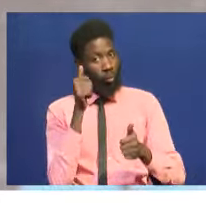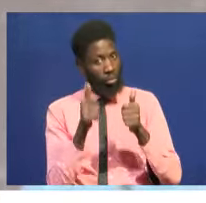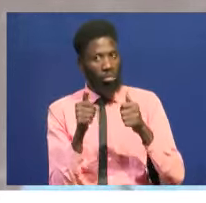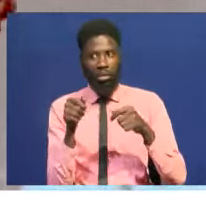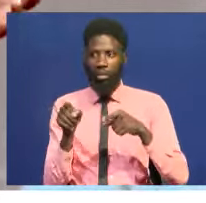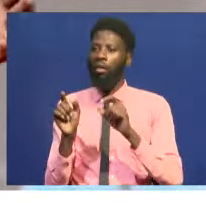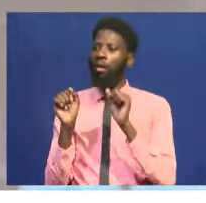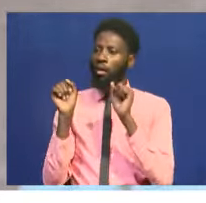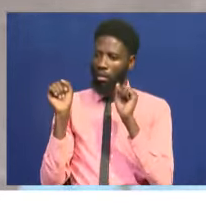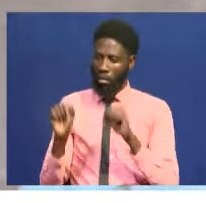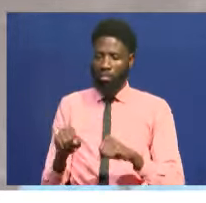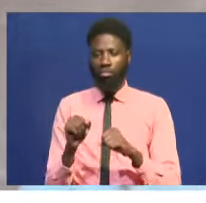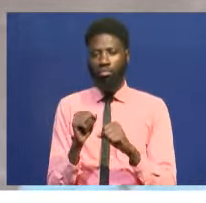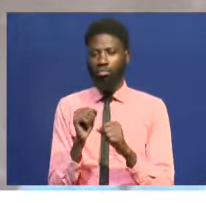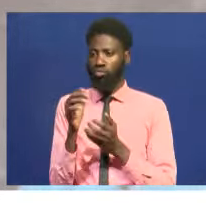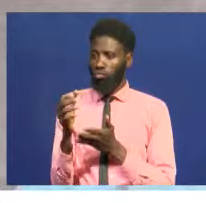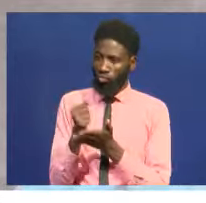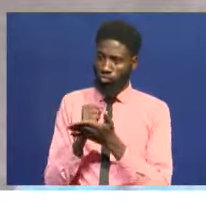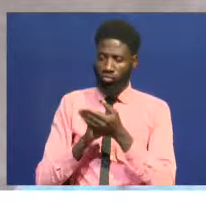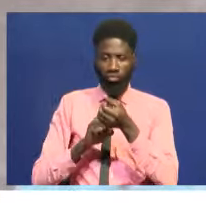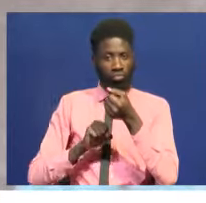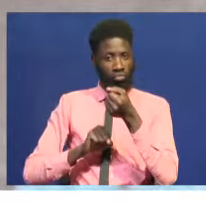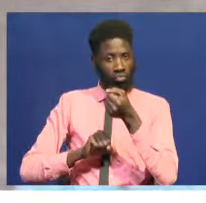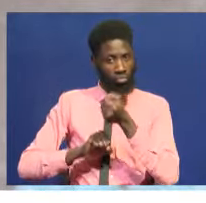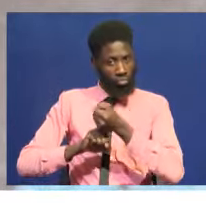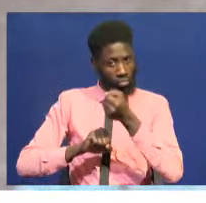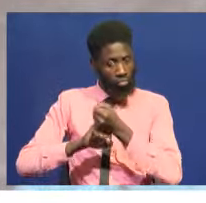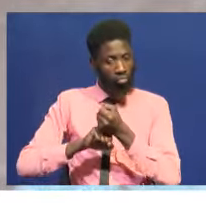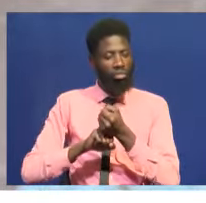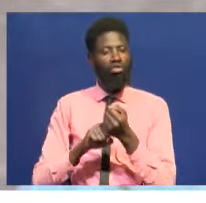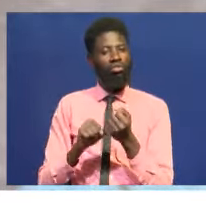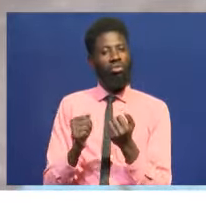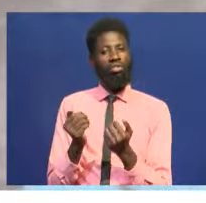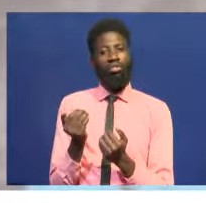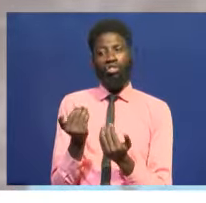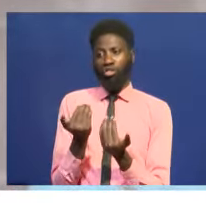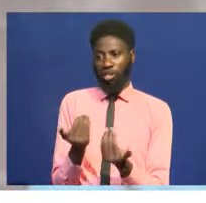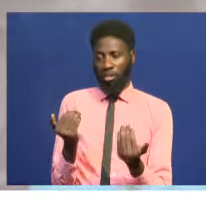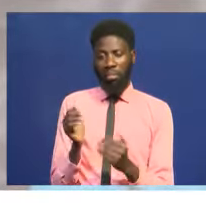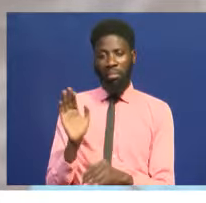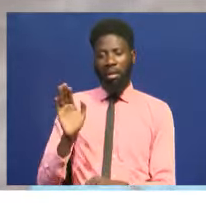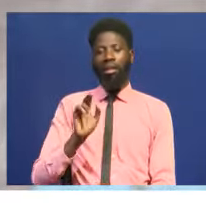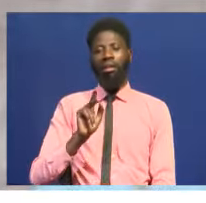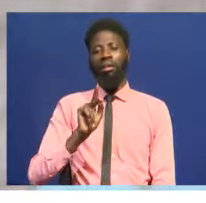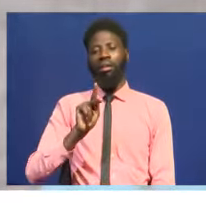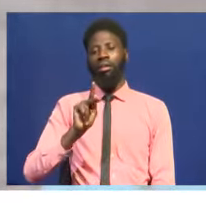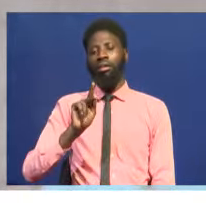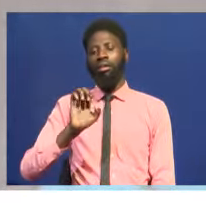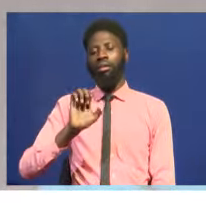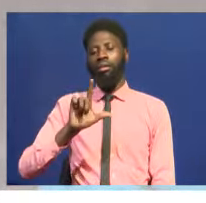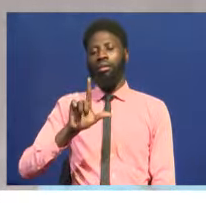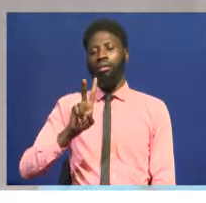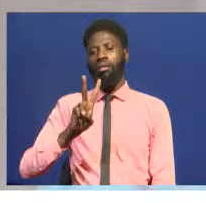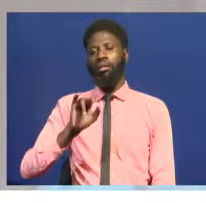aweze kusimamia watoto wa kijana wetu mwanariadha Kelvin Kiptum.